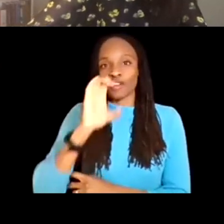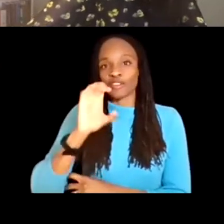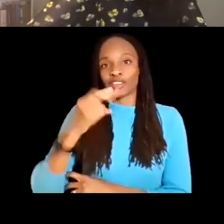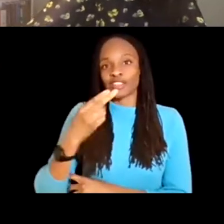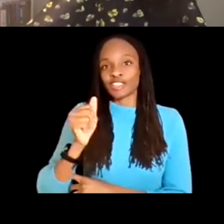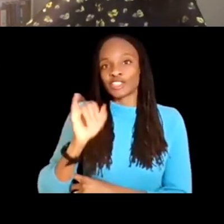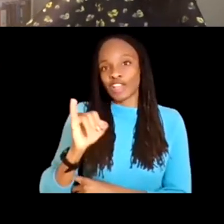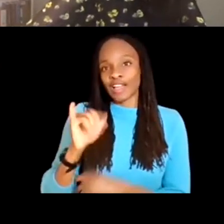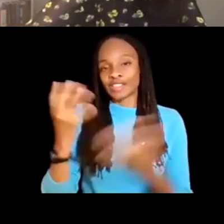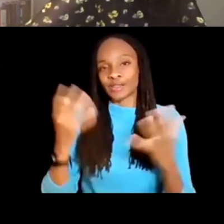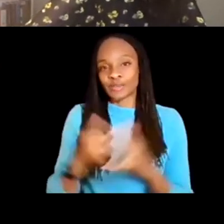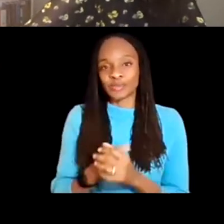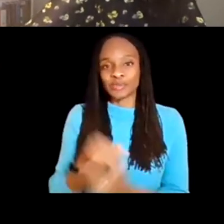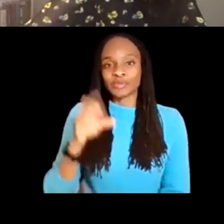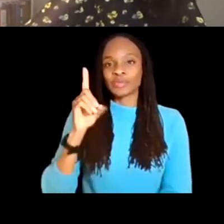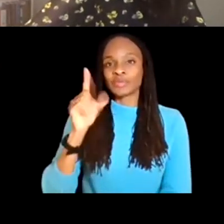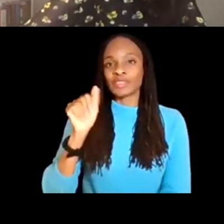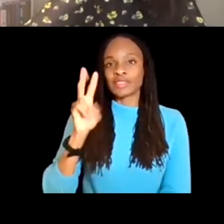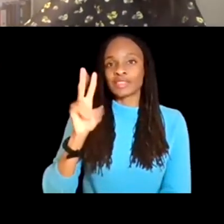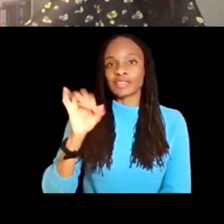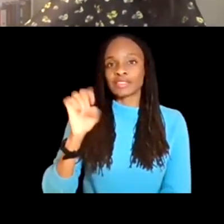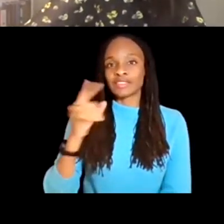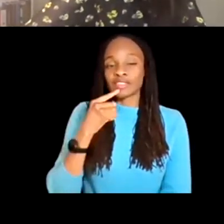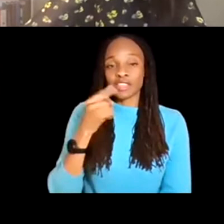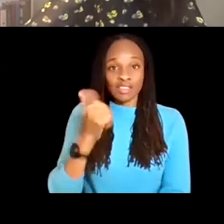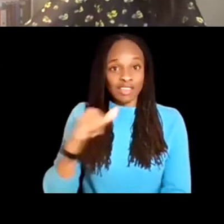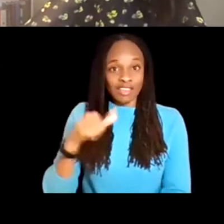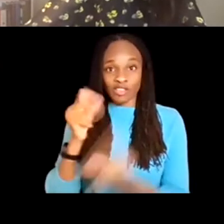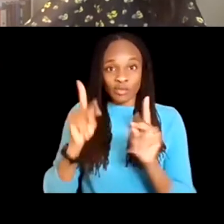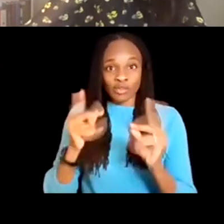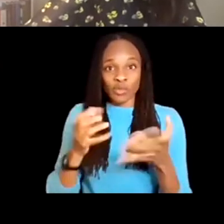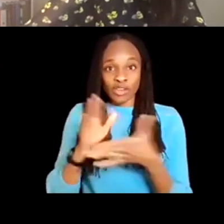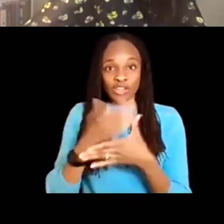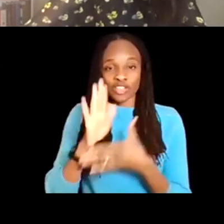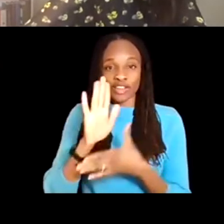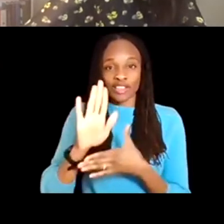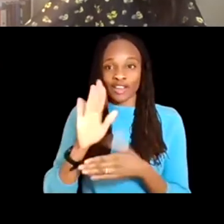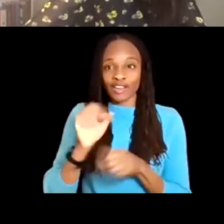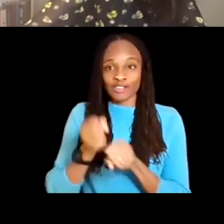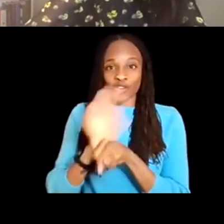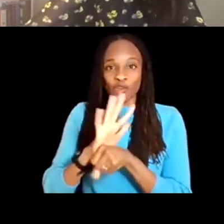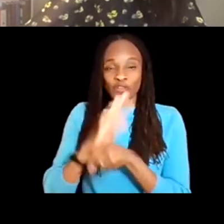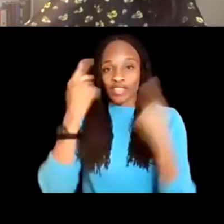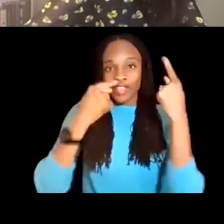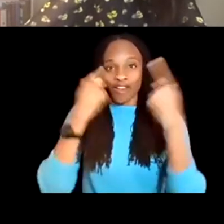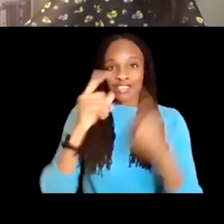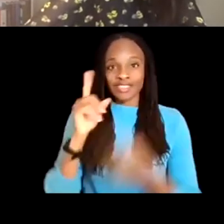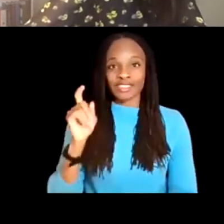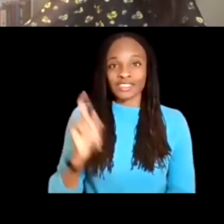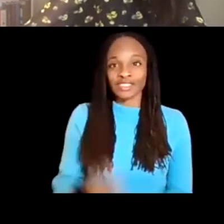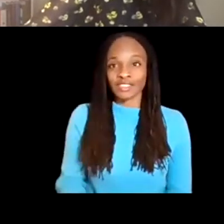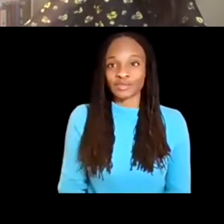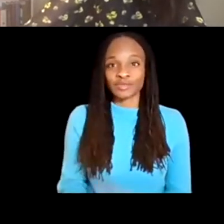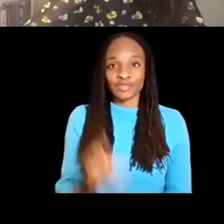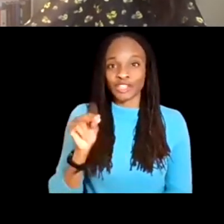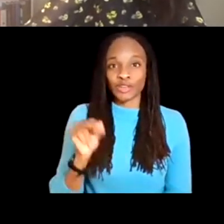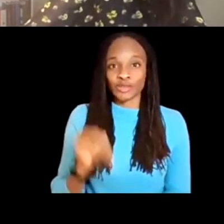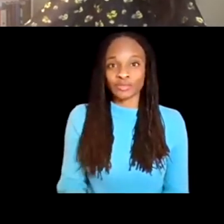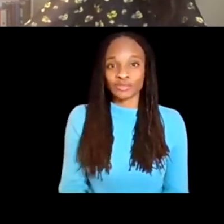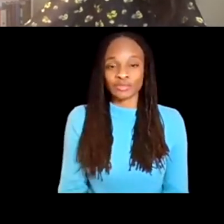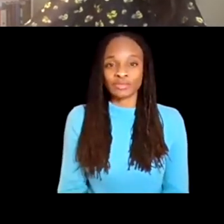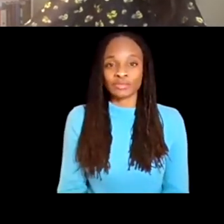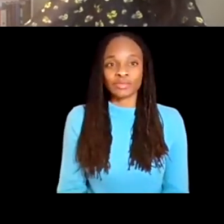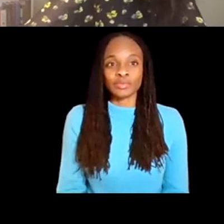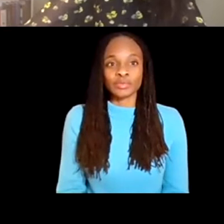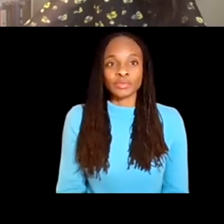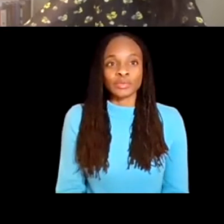anybody else want to share their COVID thoughts? No? Okay.